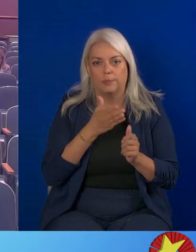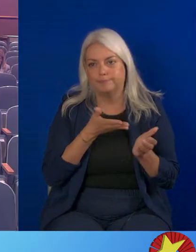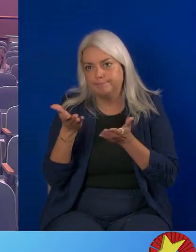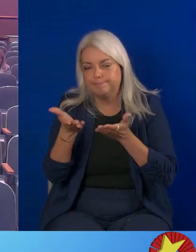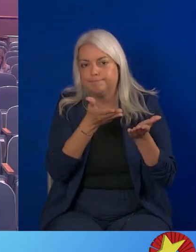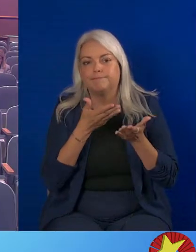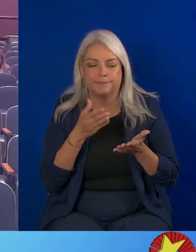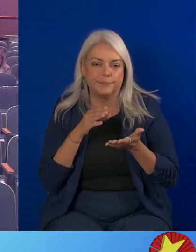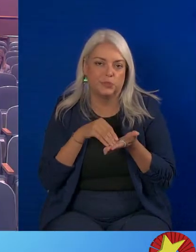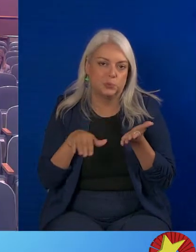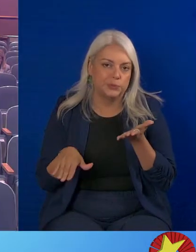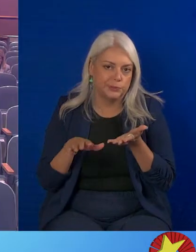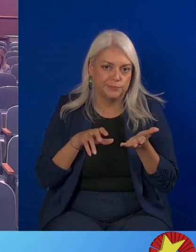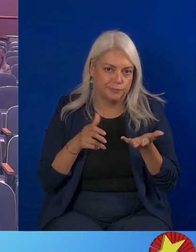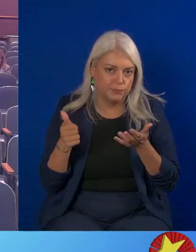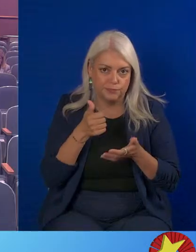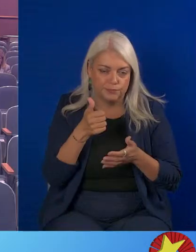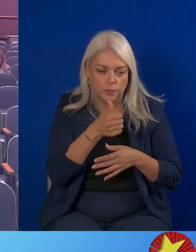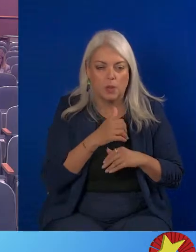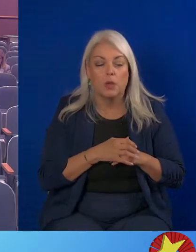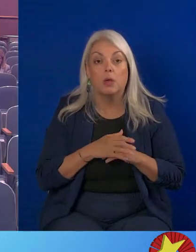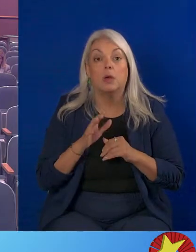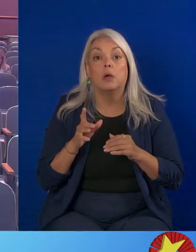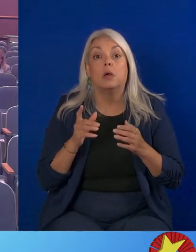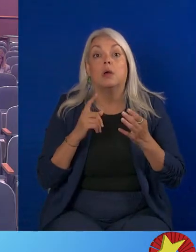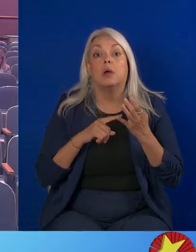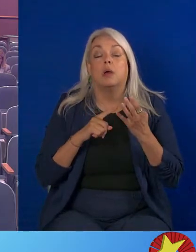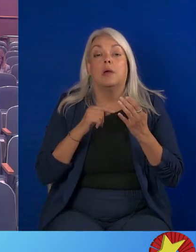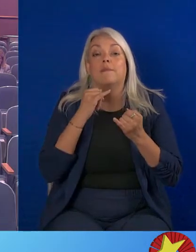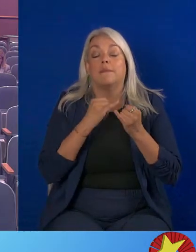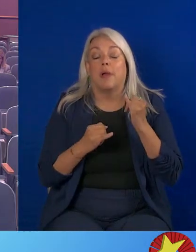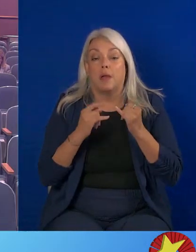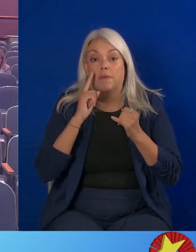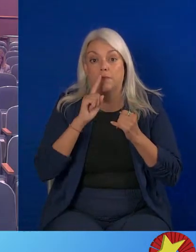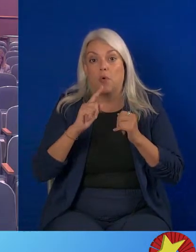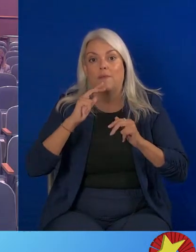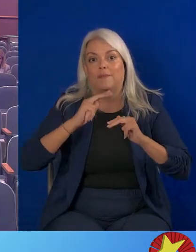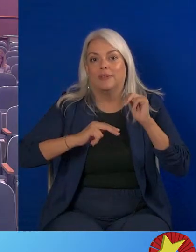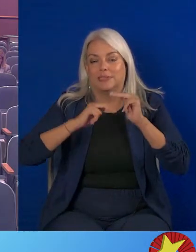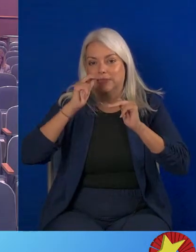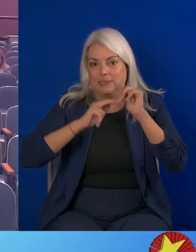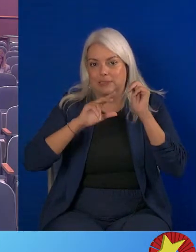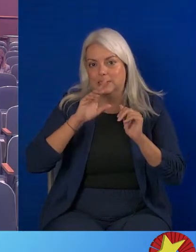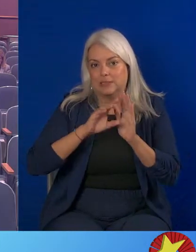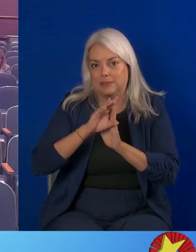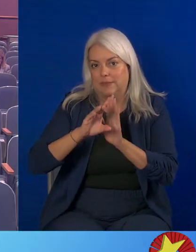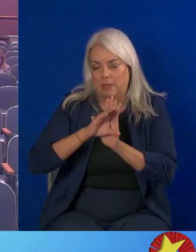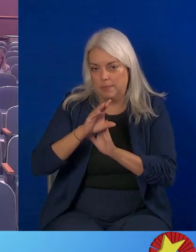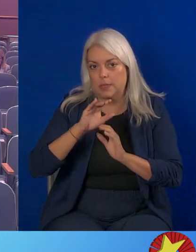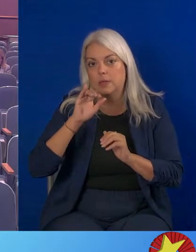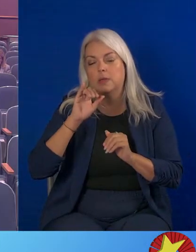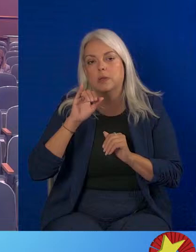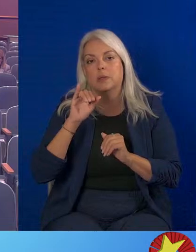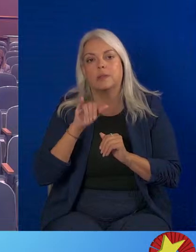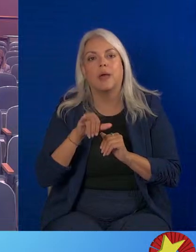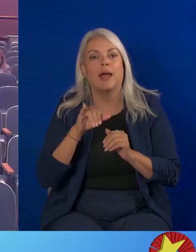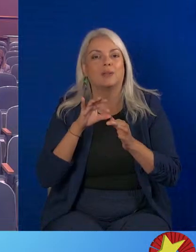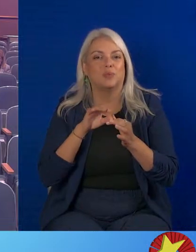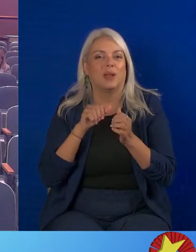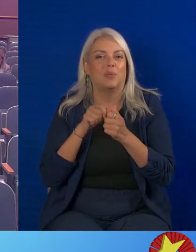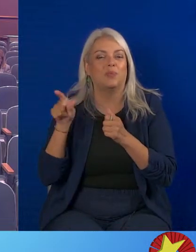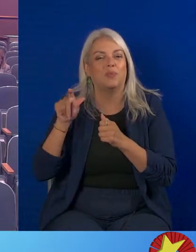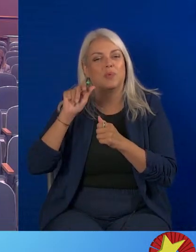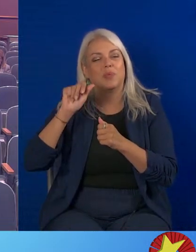then finally, for facilities development, this is in response to the Auditor